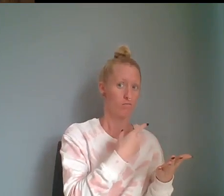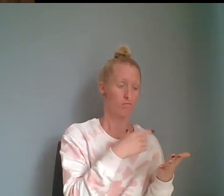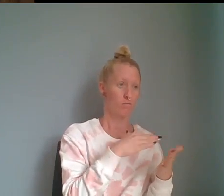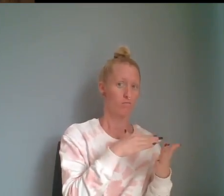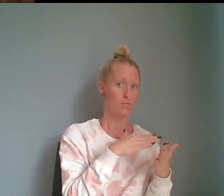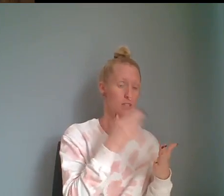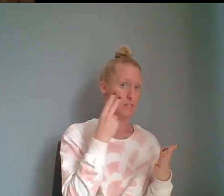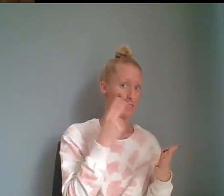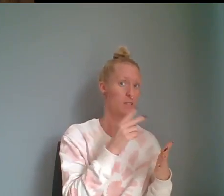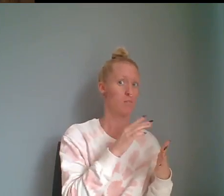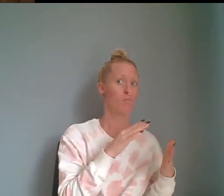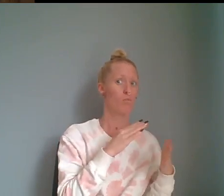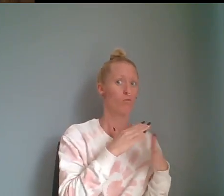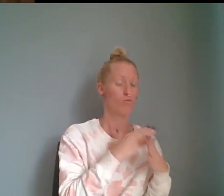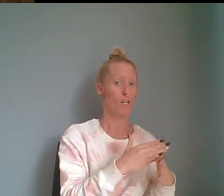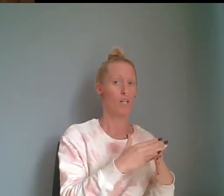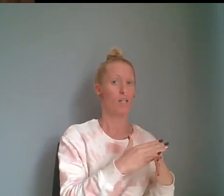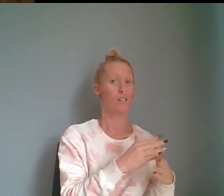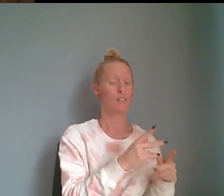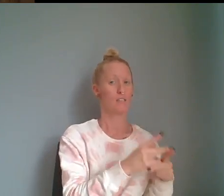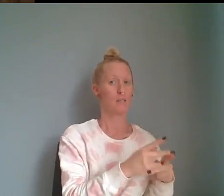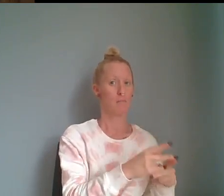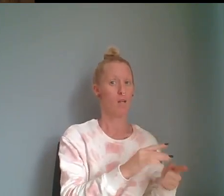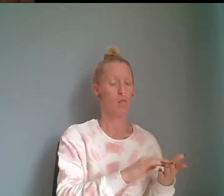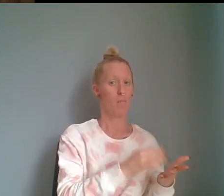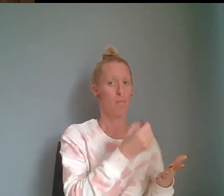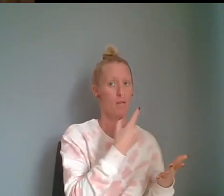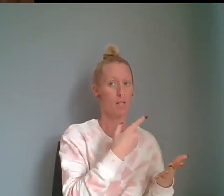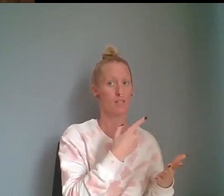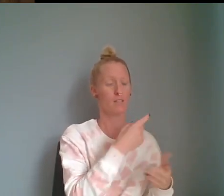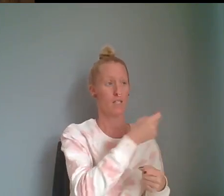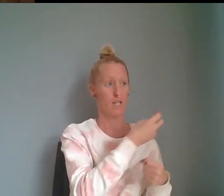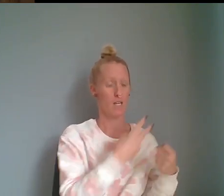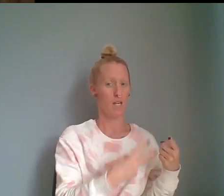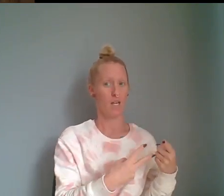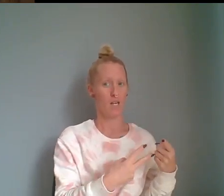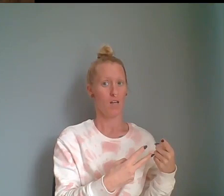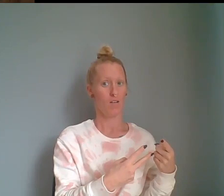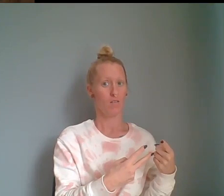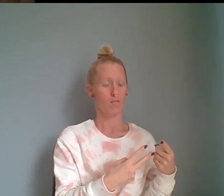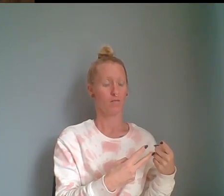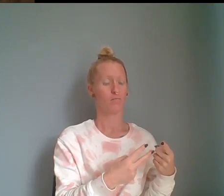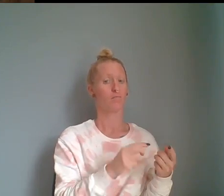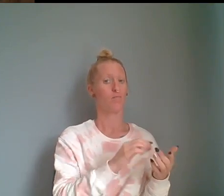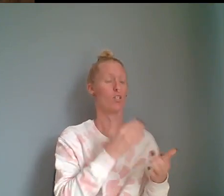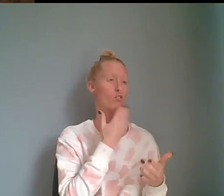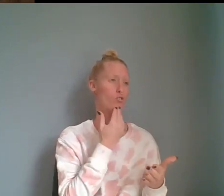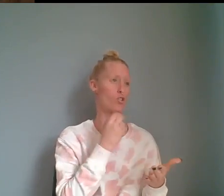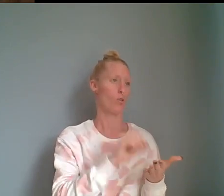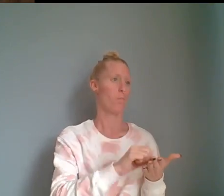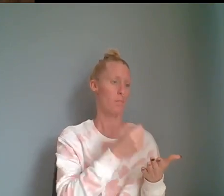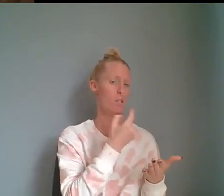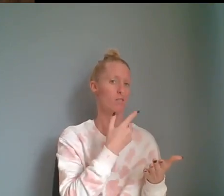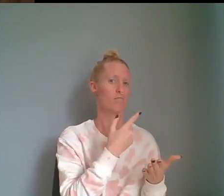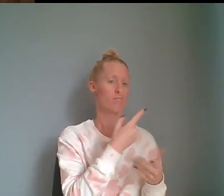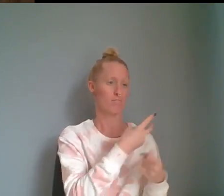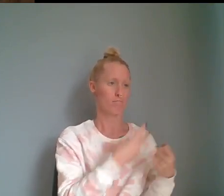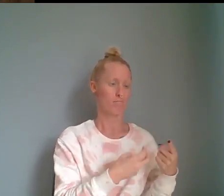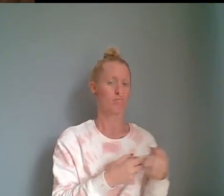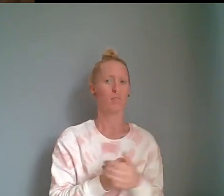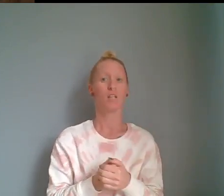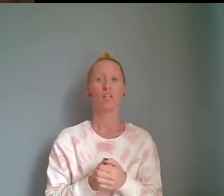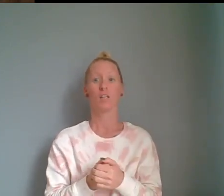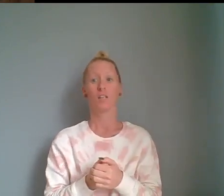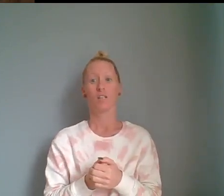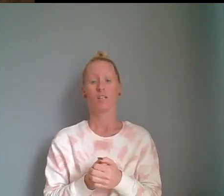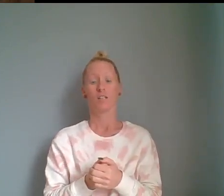prevent depression by just keeping people on the meds. And half of the Paxil group were withdrawn to a placebo. And let's